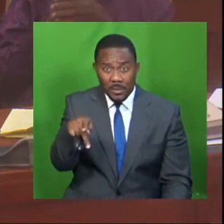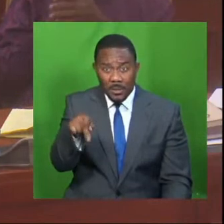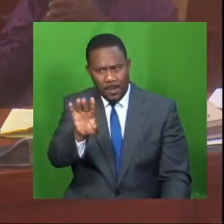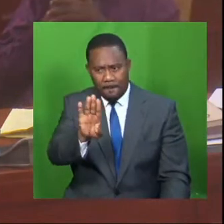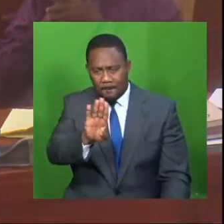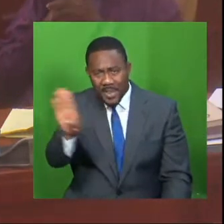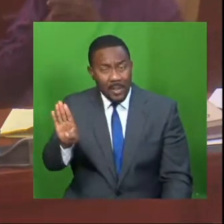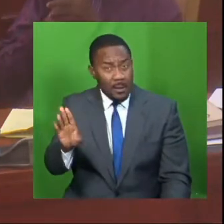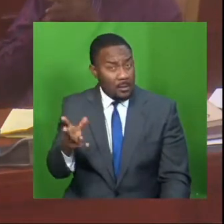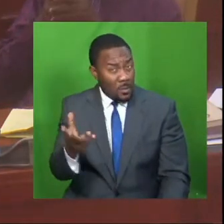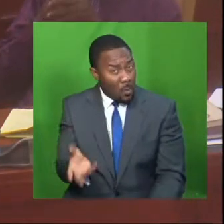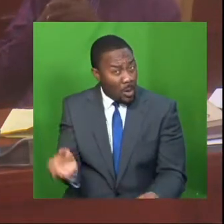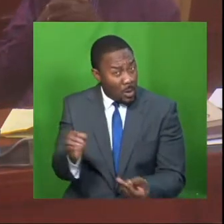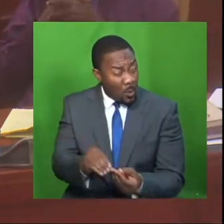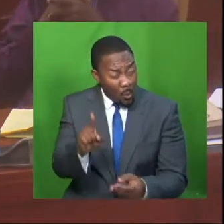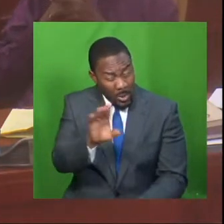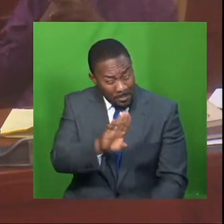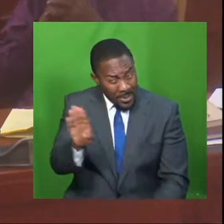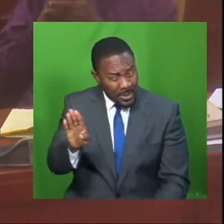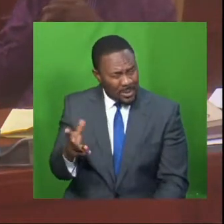to find solution to this.